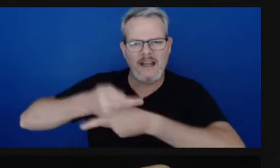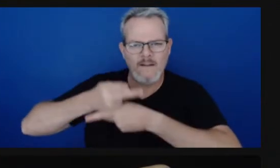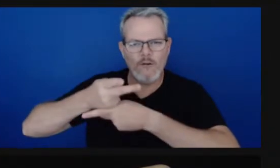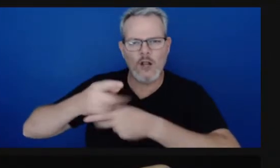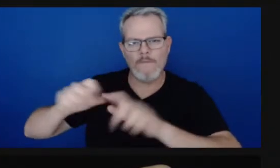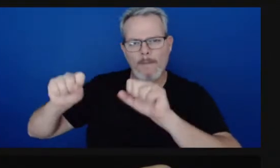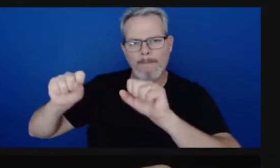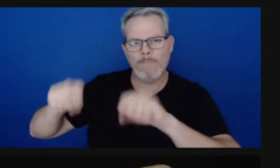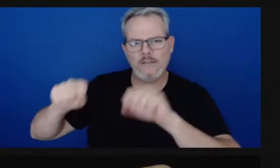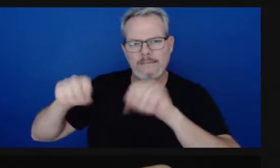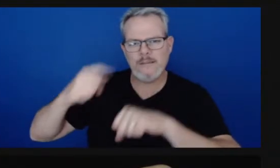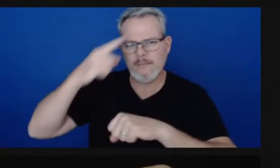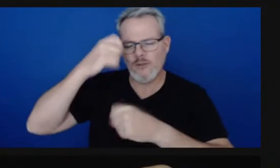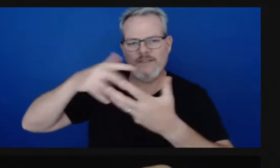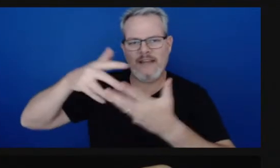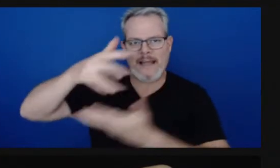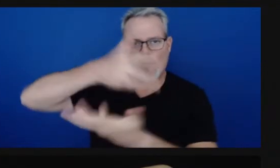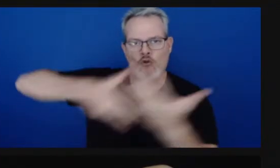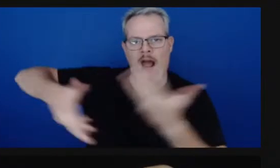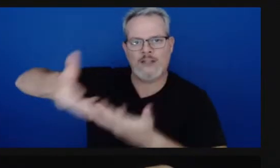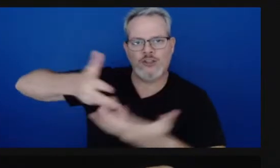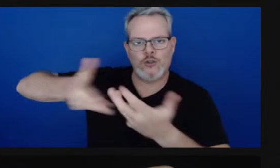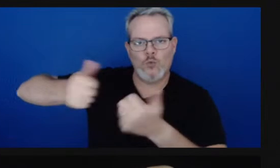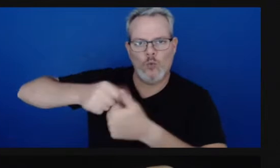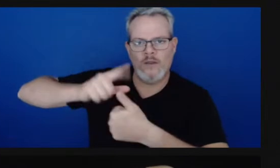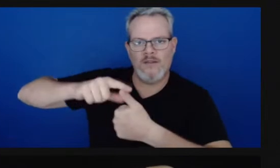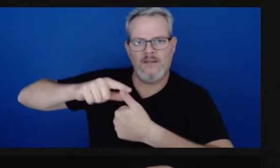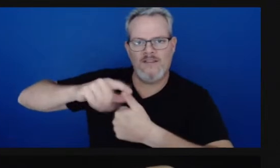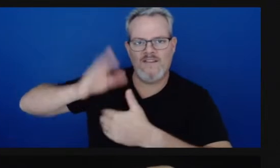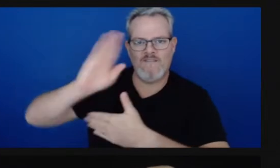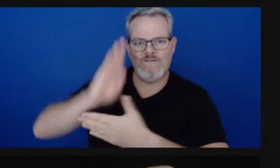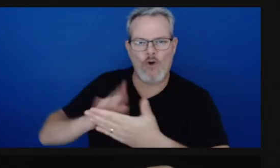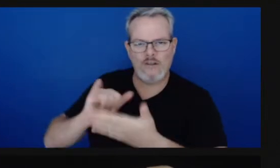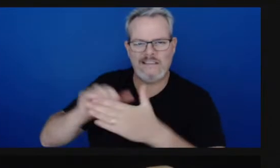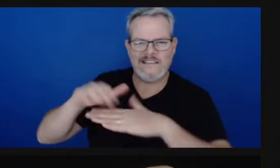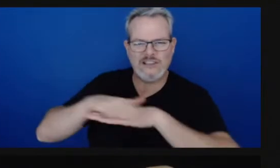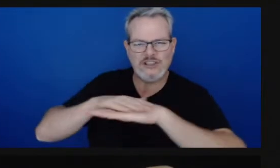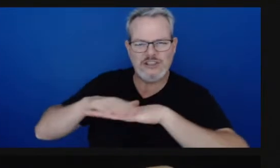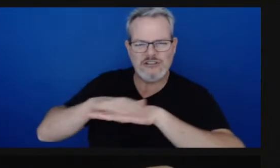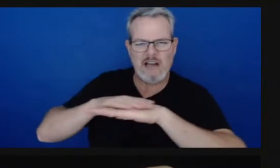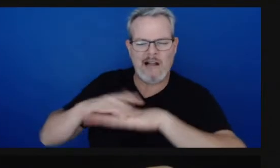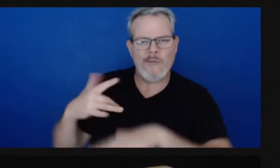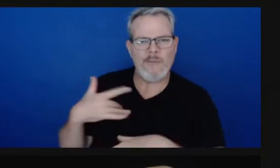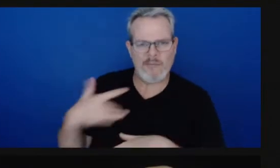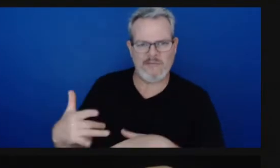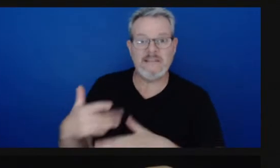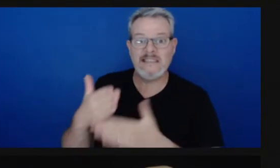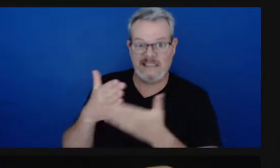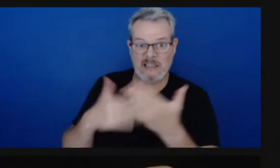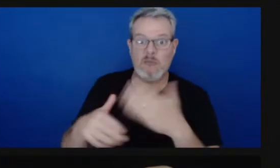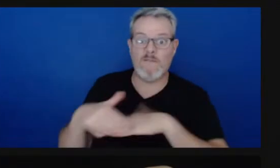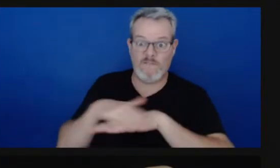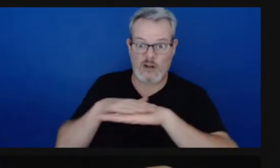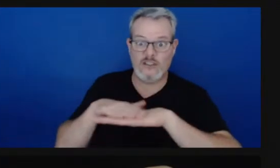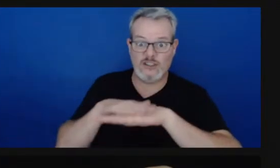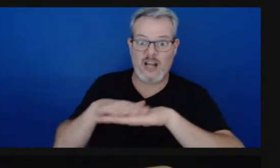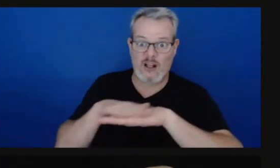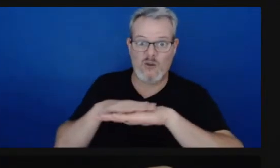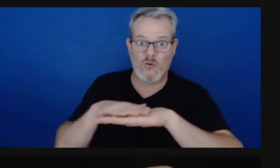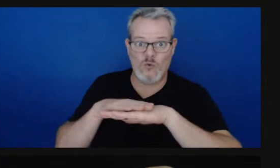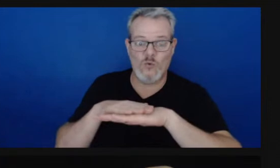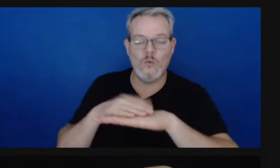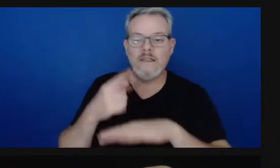because of the interaction of this fault with this shallower system. Some of these earthquakes were really quite shallow. Let's see what this one says.